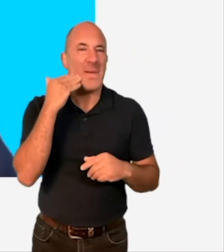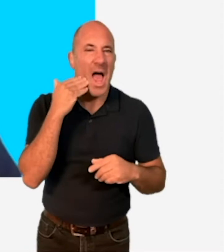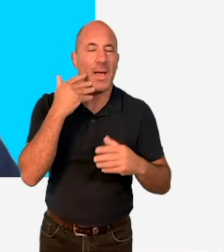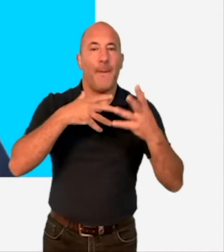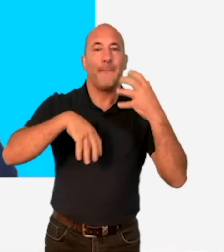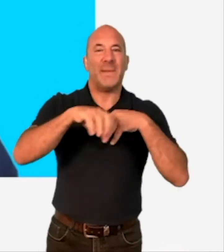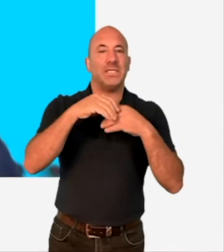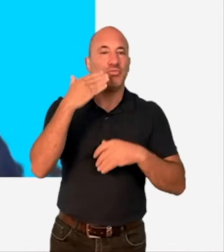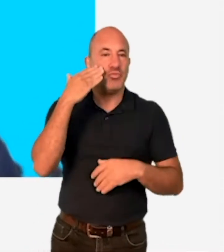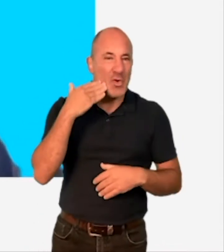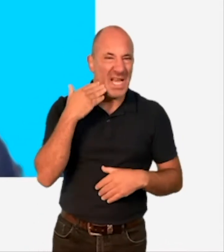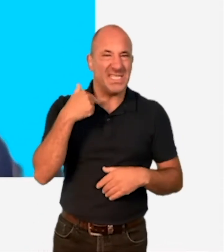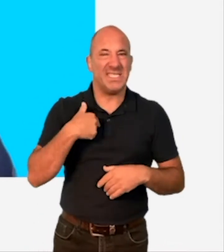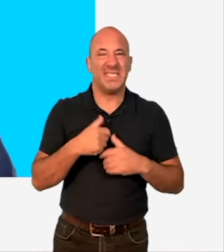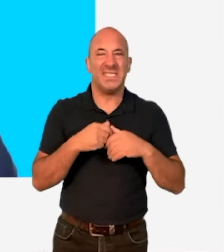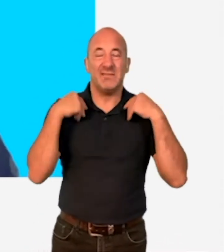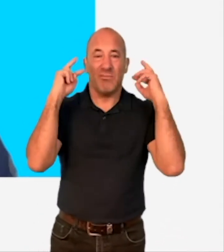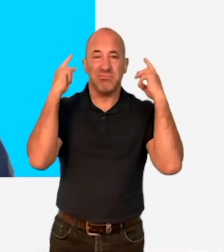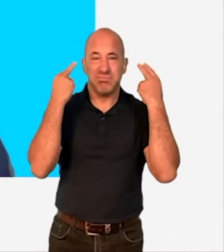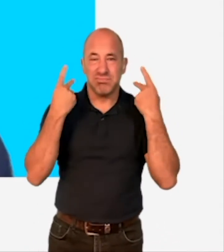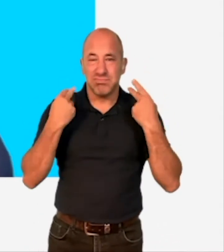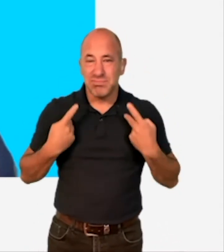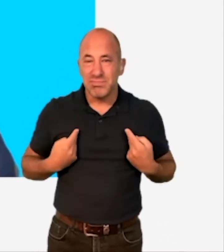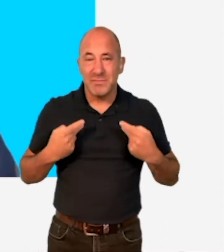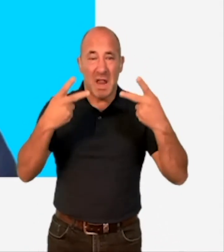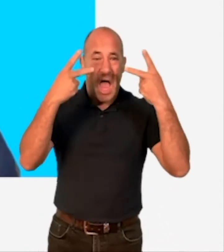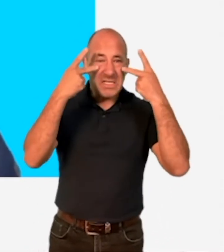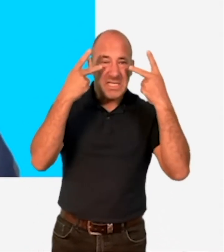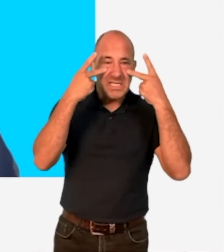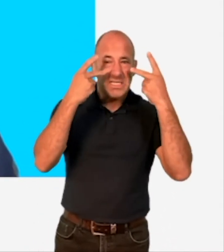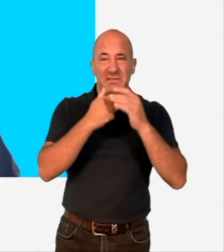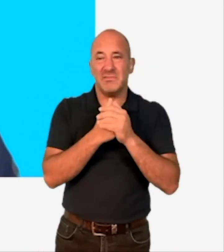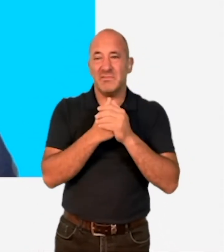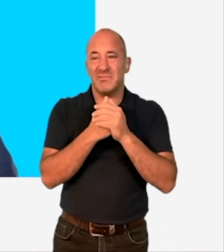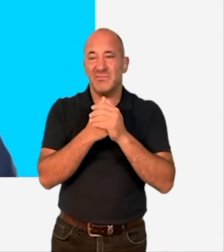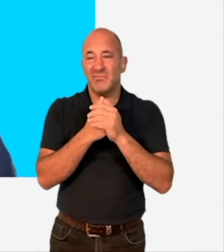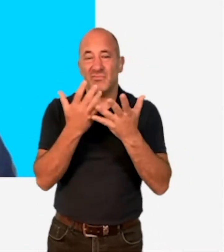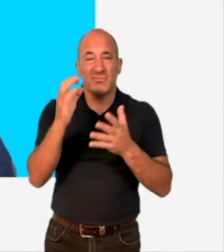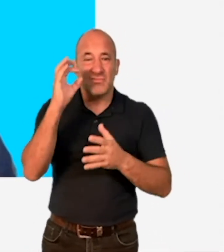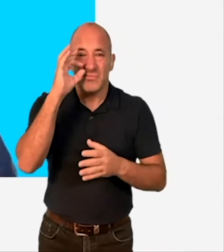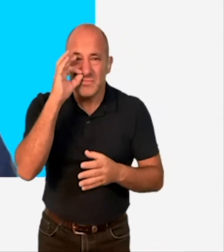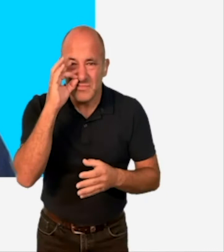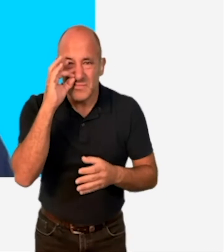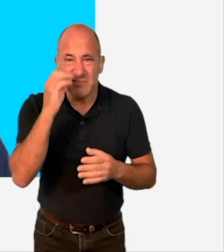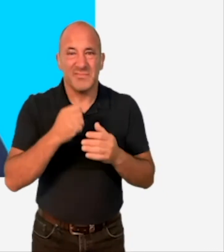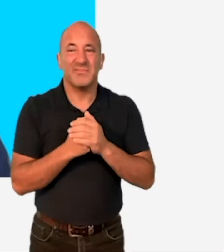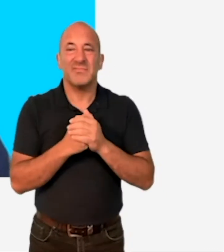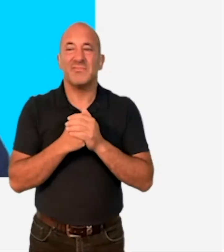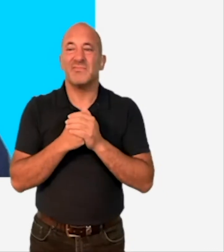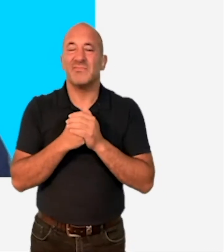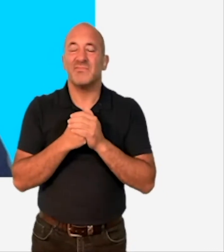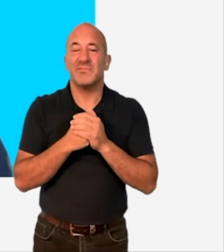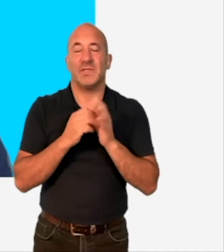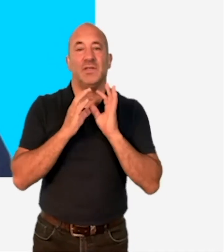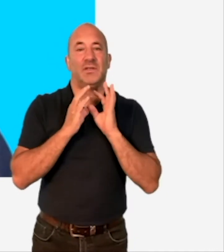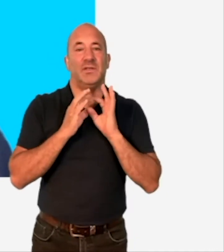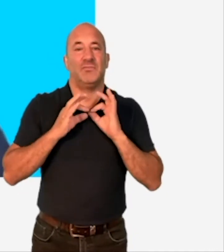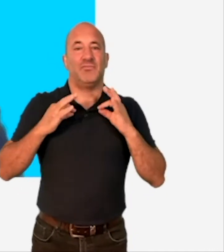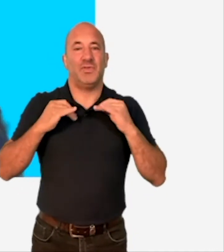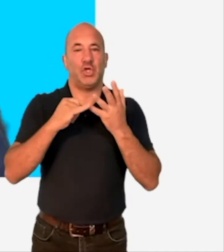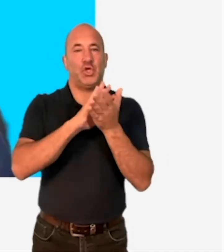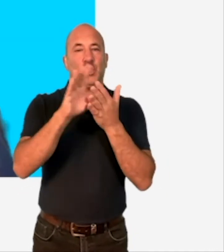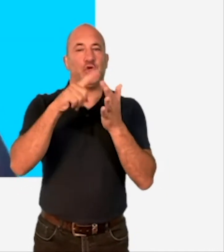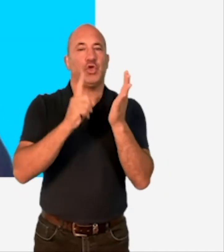with two long braids, glasses, a nose ring, uh, a cowrie